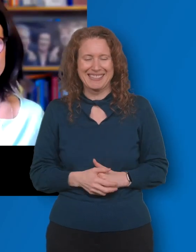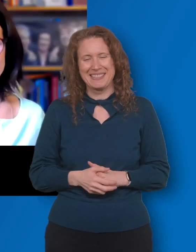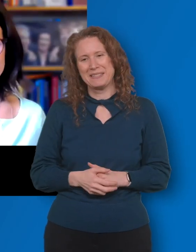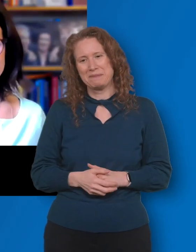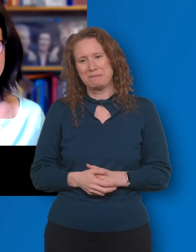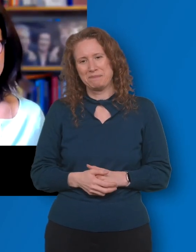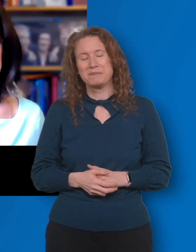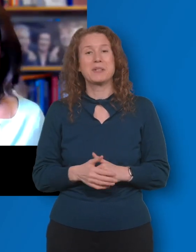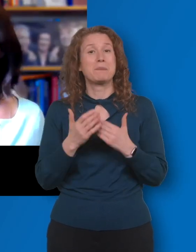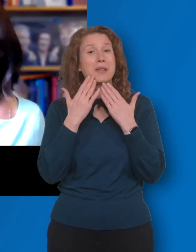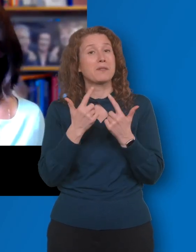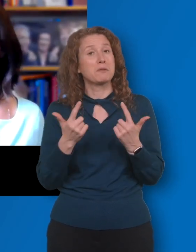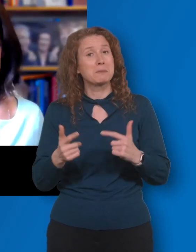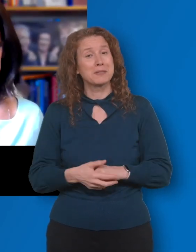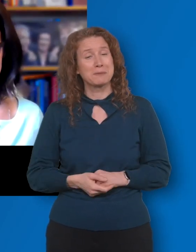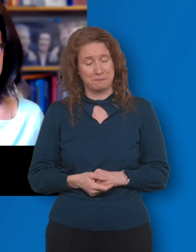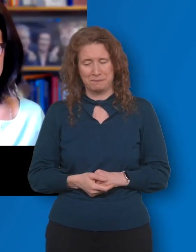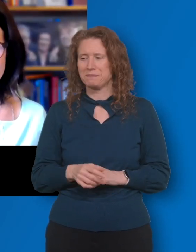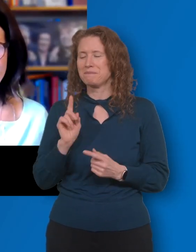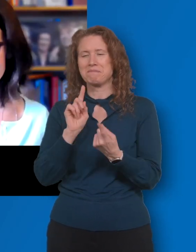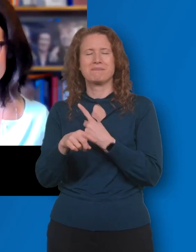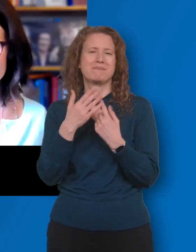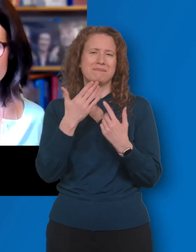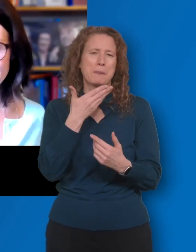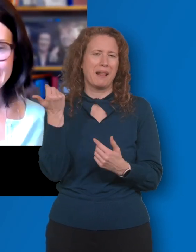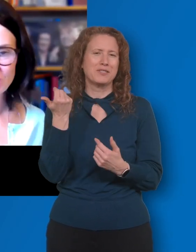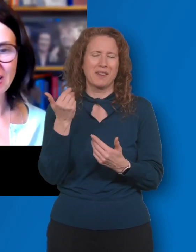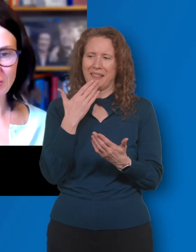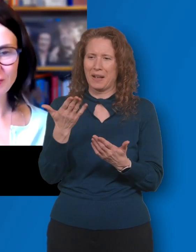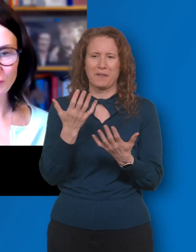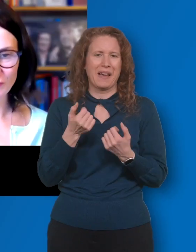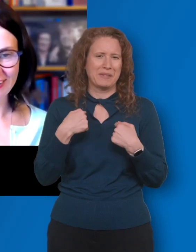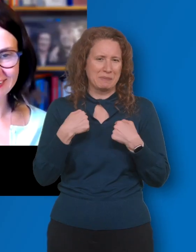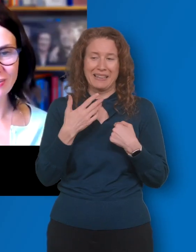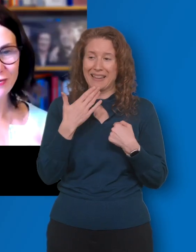So thank you very much. It's been a pleasure. Thank you for having me, for being such a